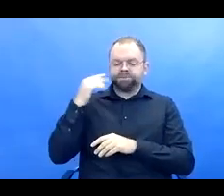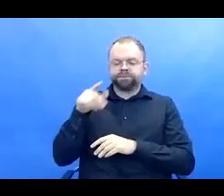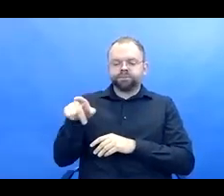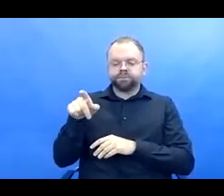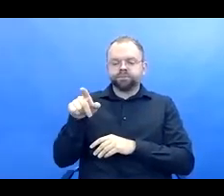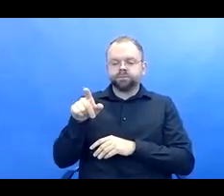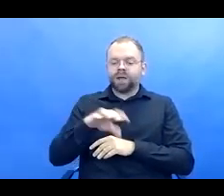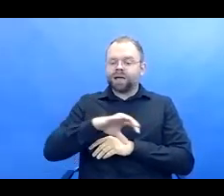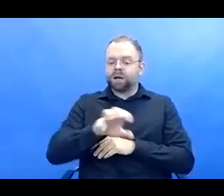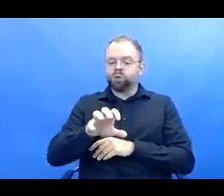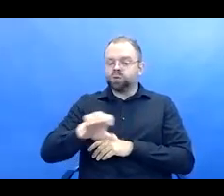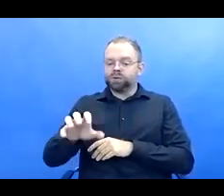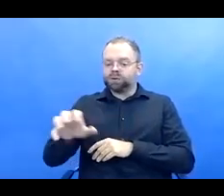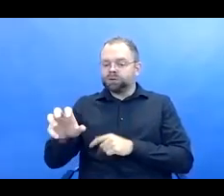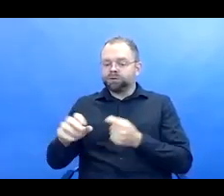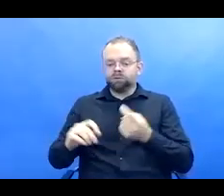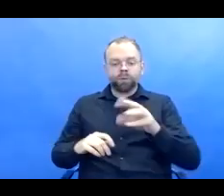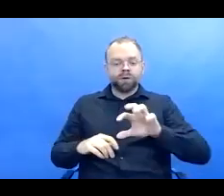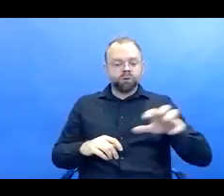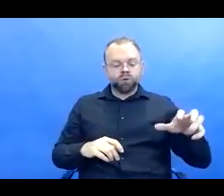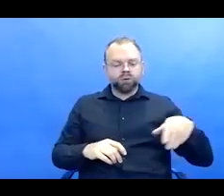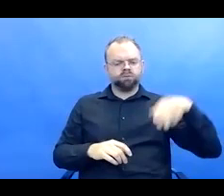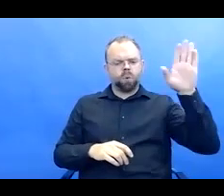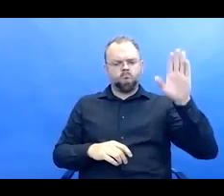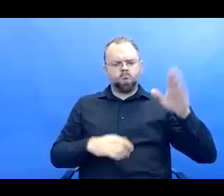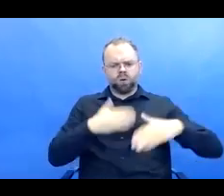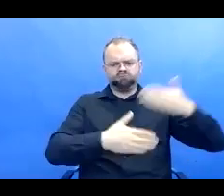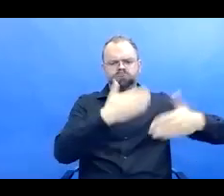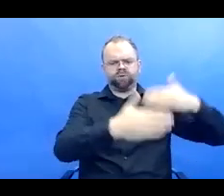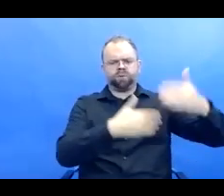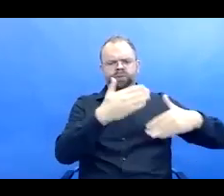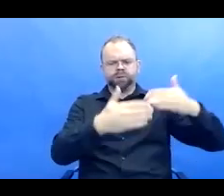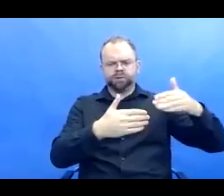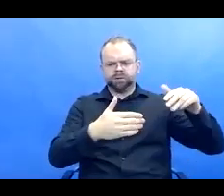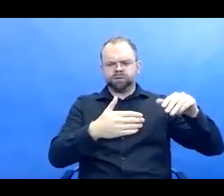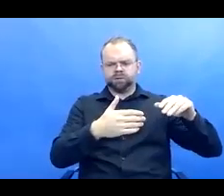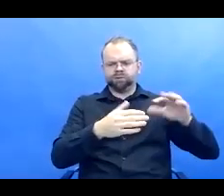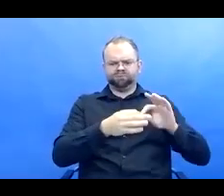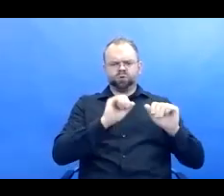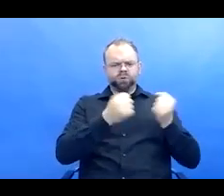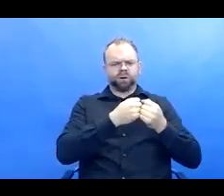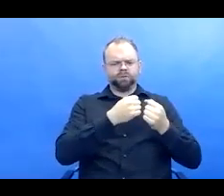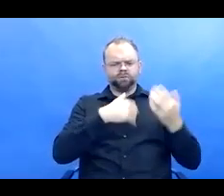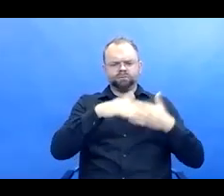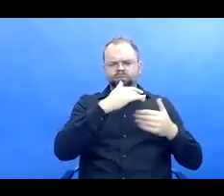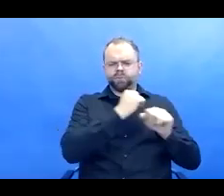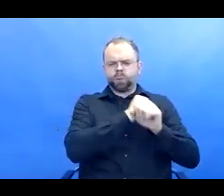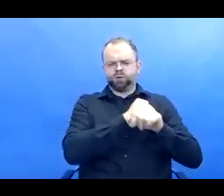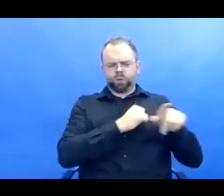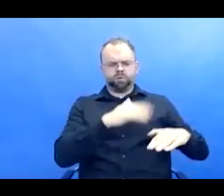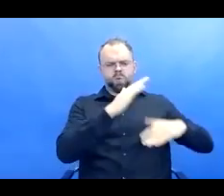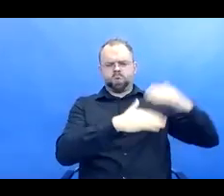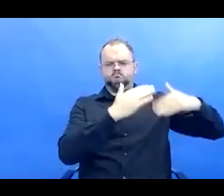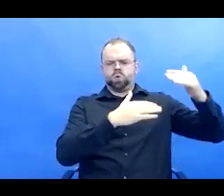Another element that we are doing, and which is the overview of the measures that are taken, which I shared some elements